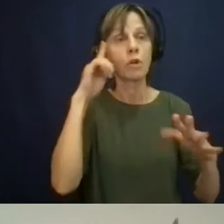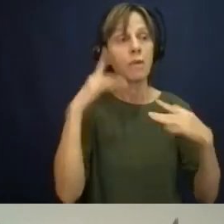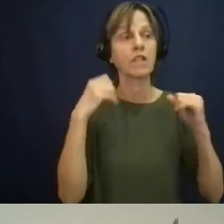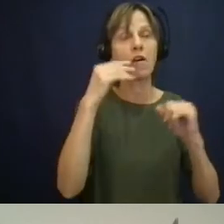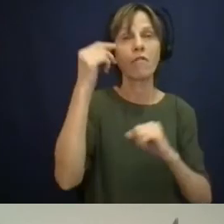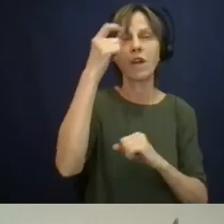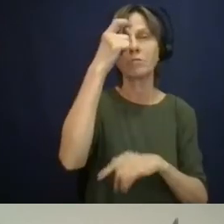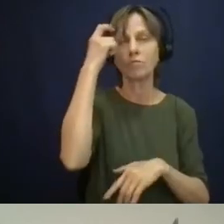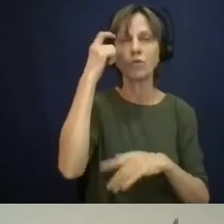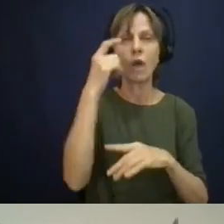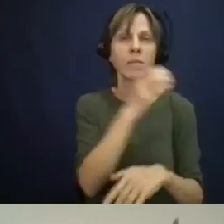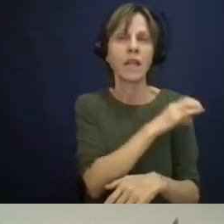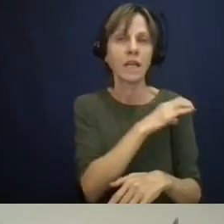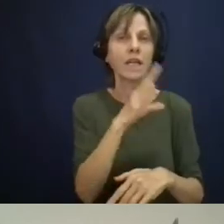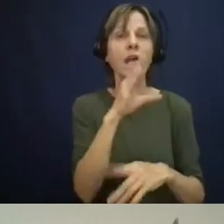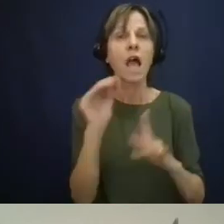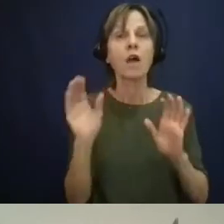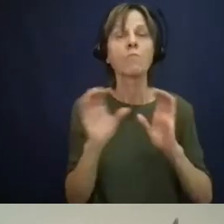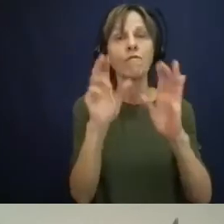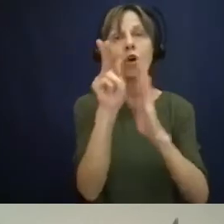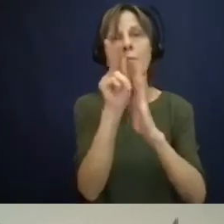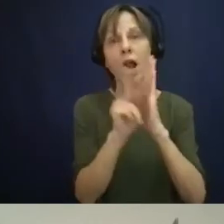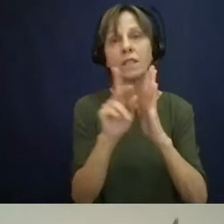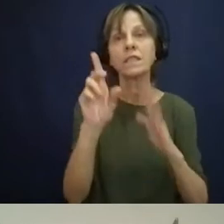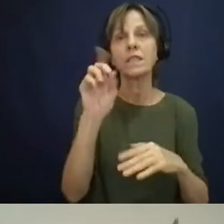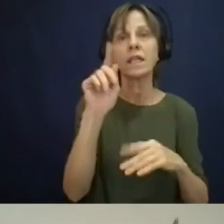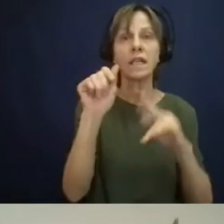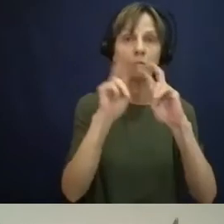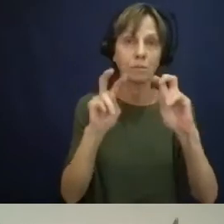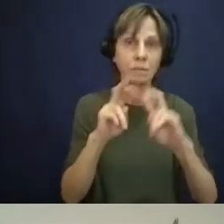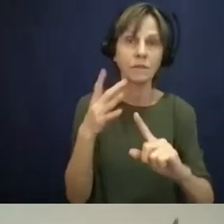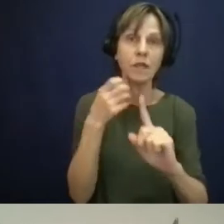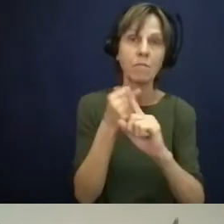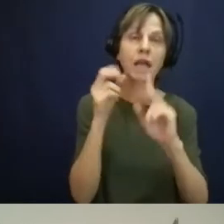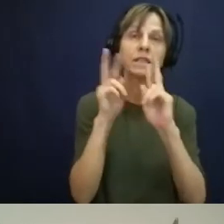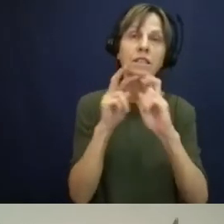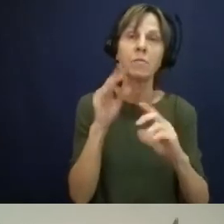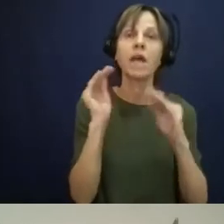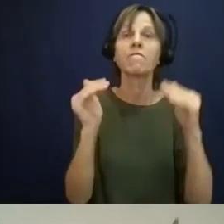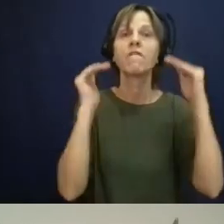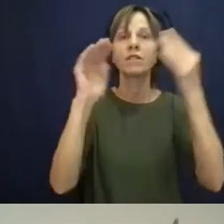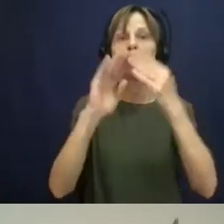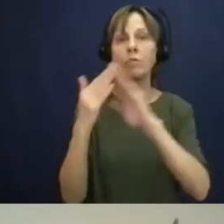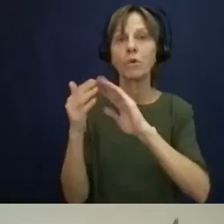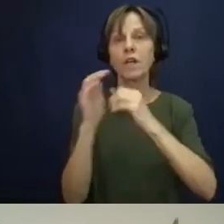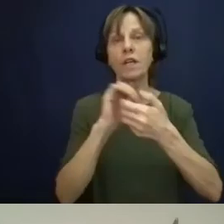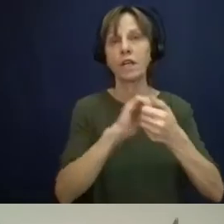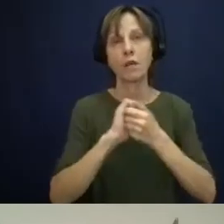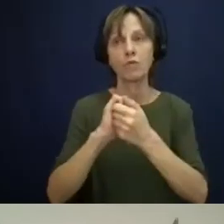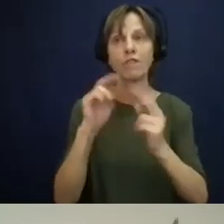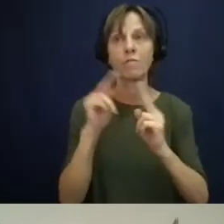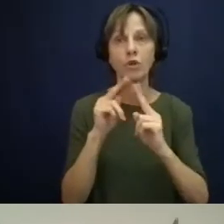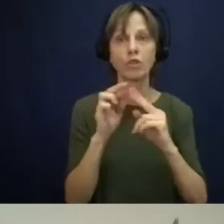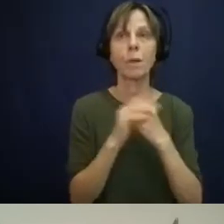well as performing policy and data analysis, impact assessment, and advancing community collaborative partnership.